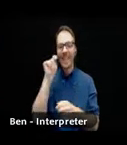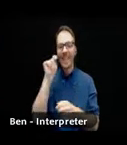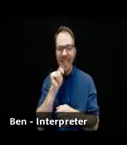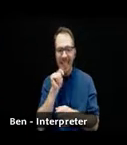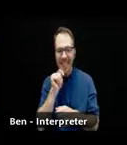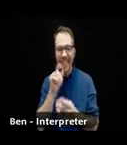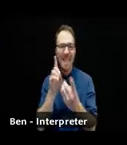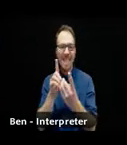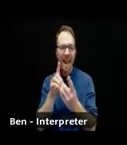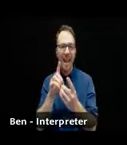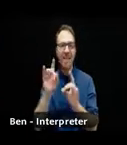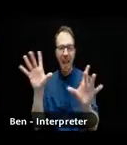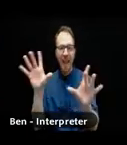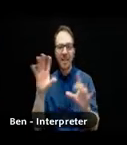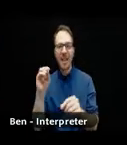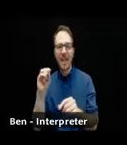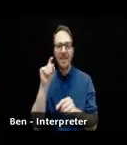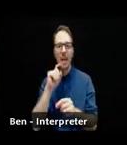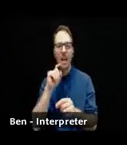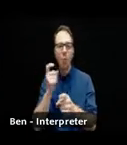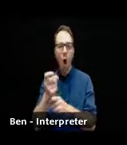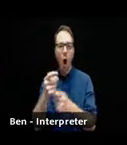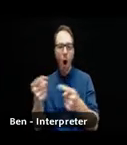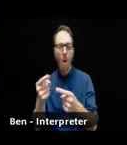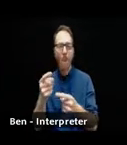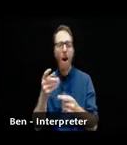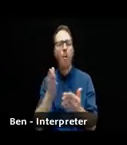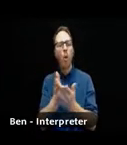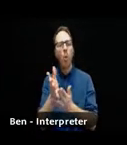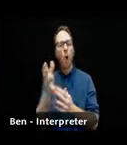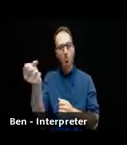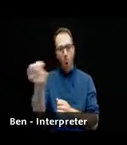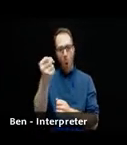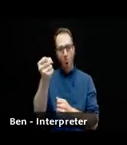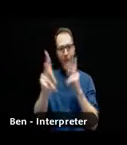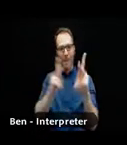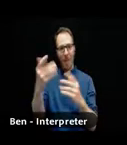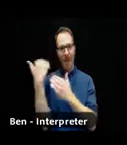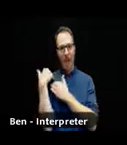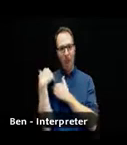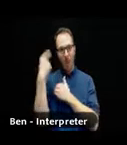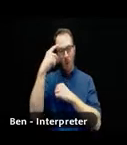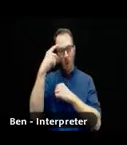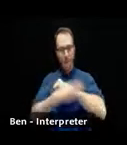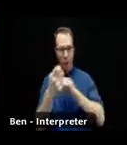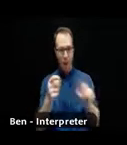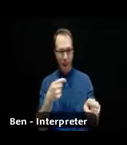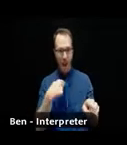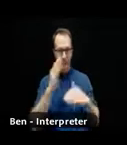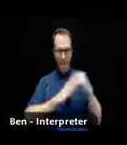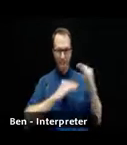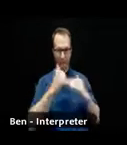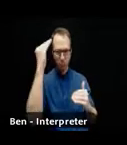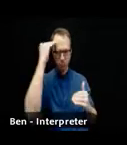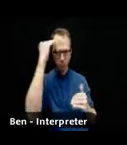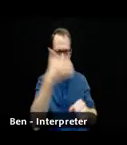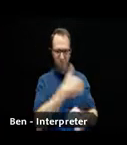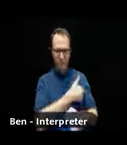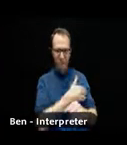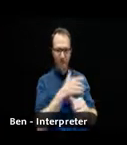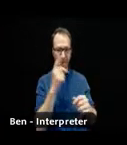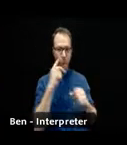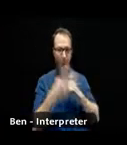harm. But it was through the process of learning how to hold people accountable for a burglary that I built the muscle. I think it's harder with